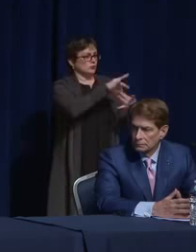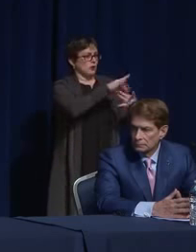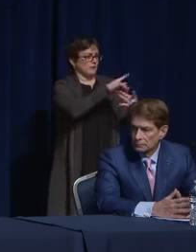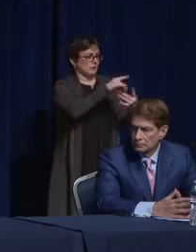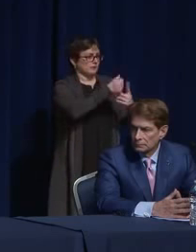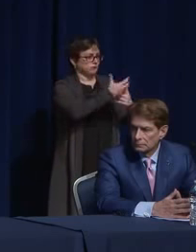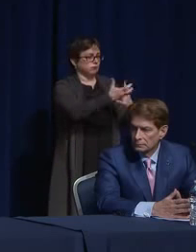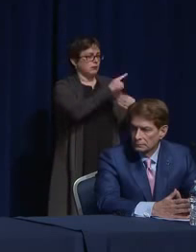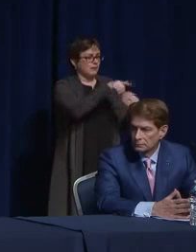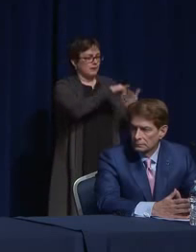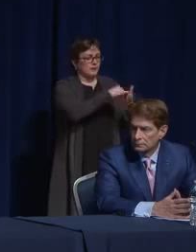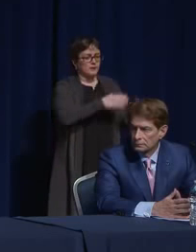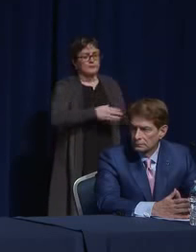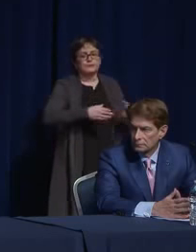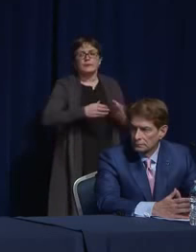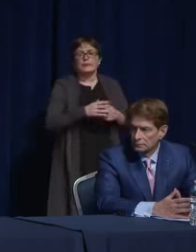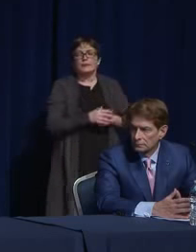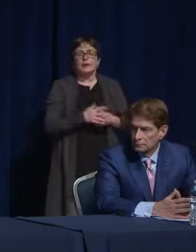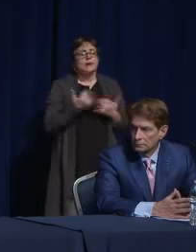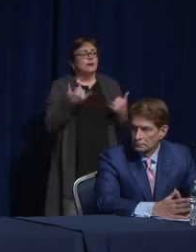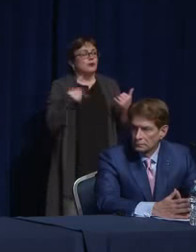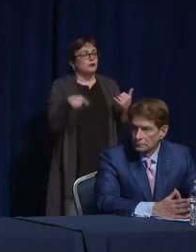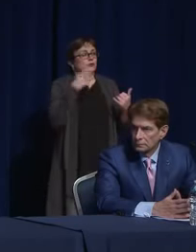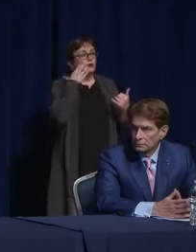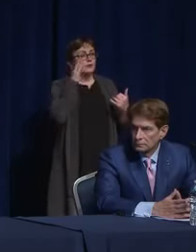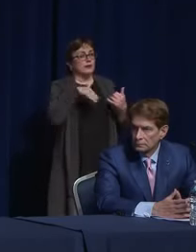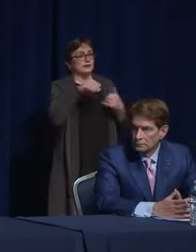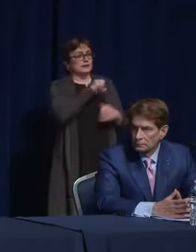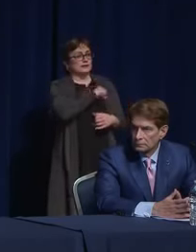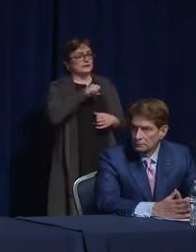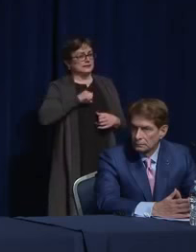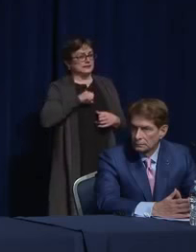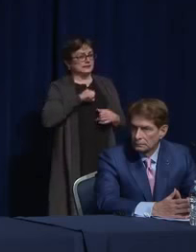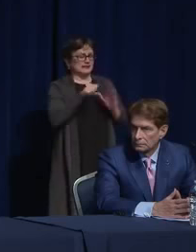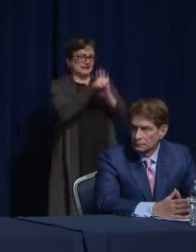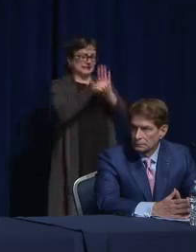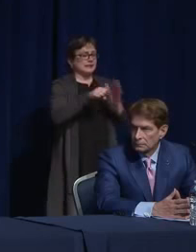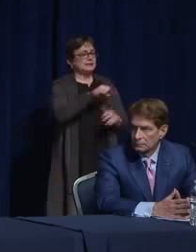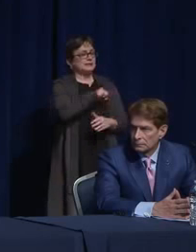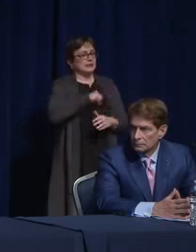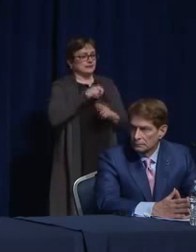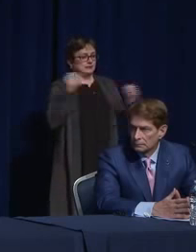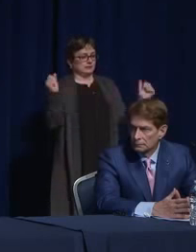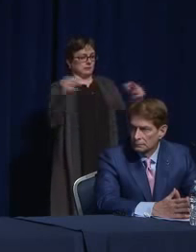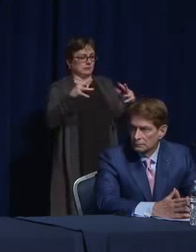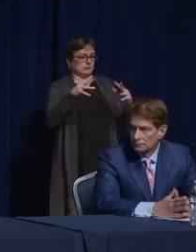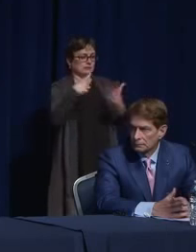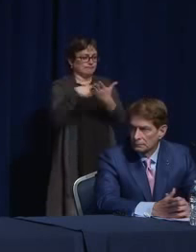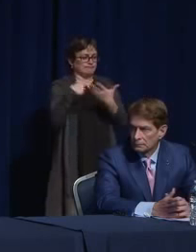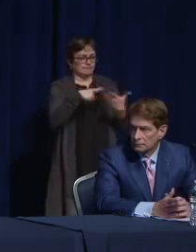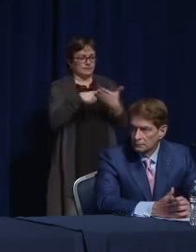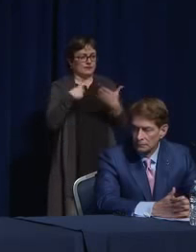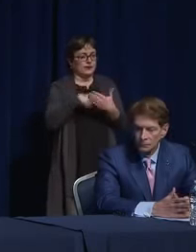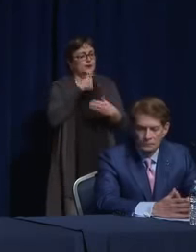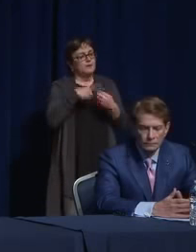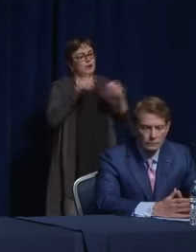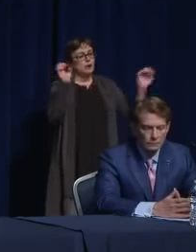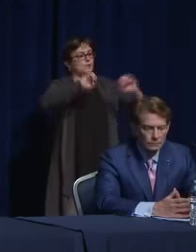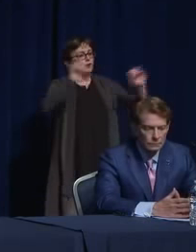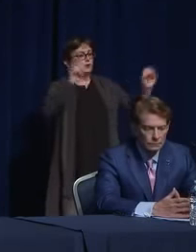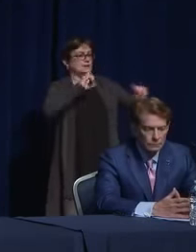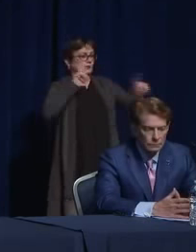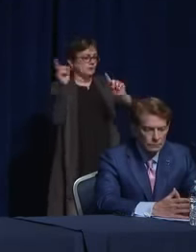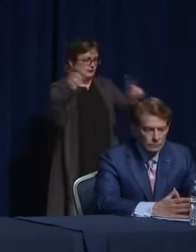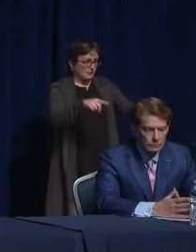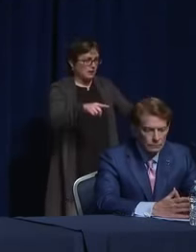as you likely know, the State Senate is in session today working on legislation aimed at aiding our emergency response. We